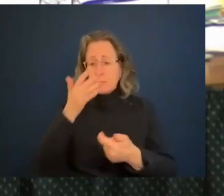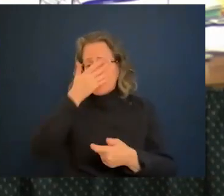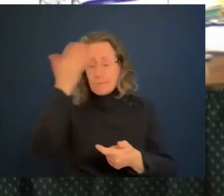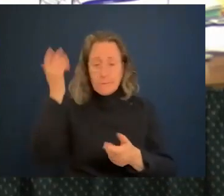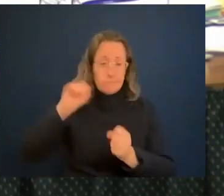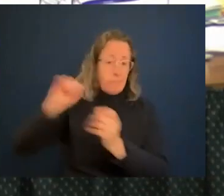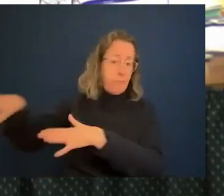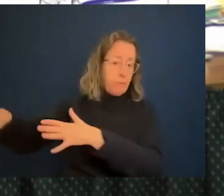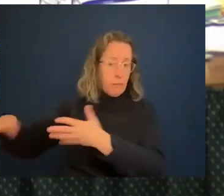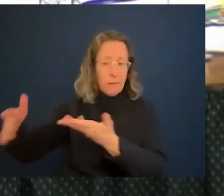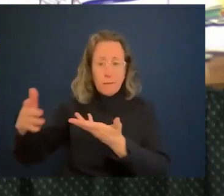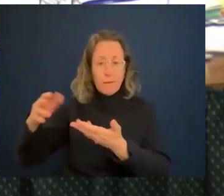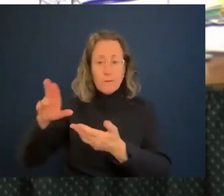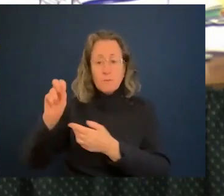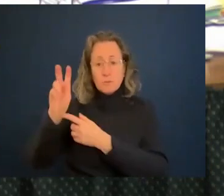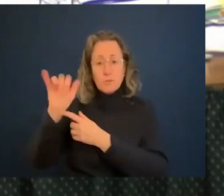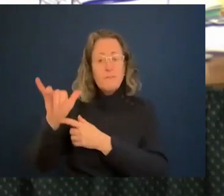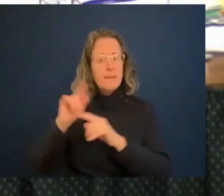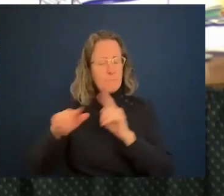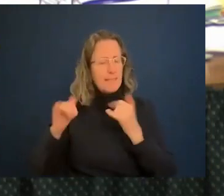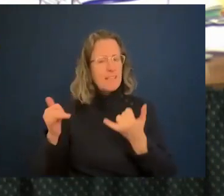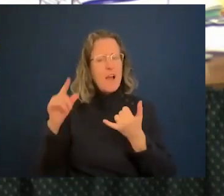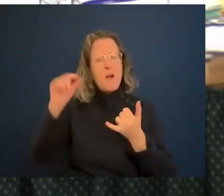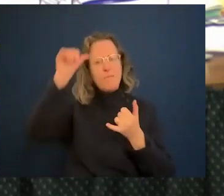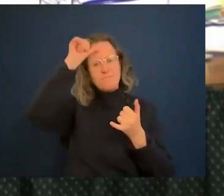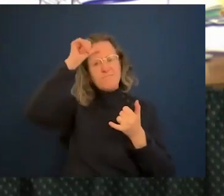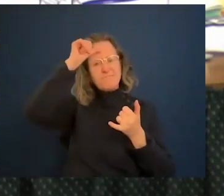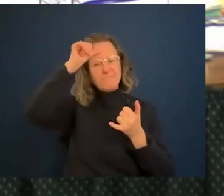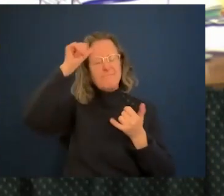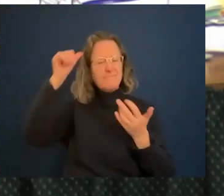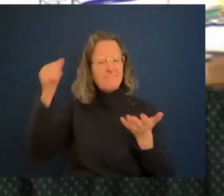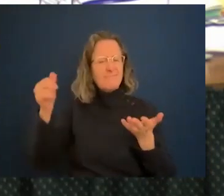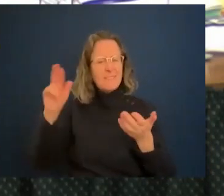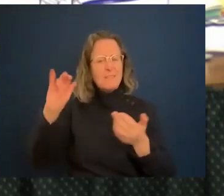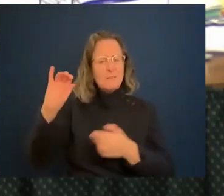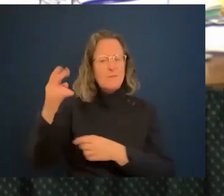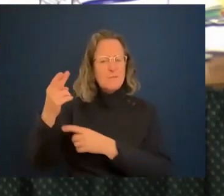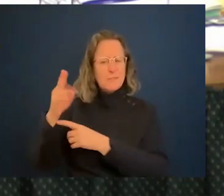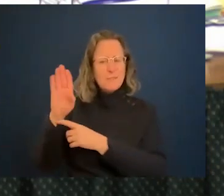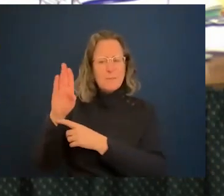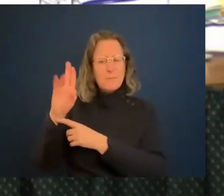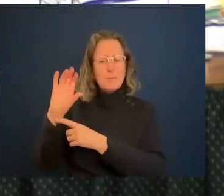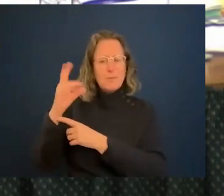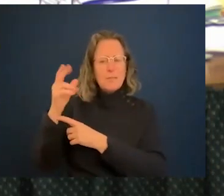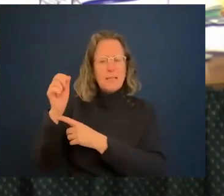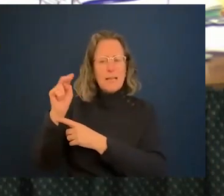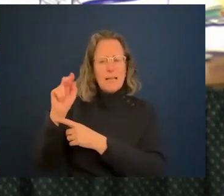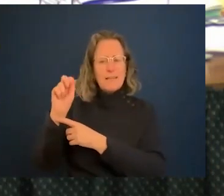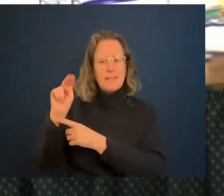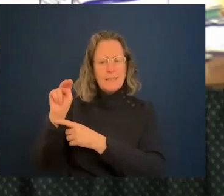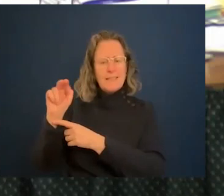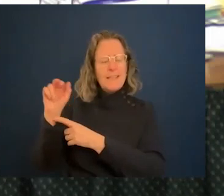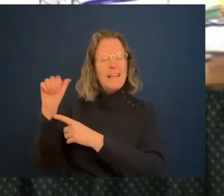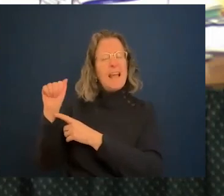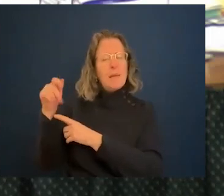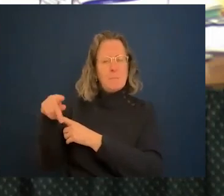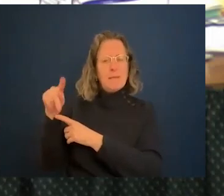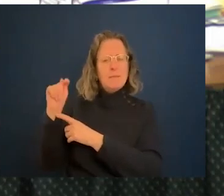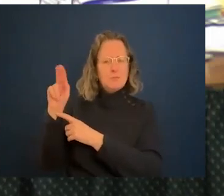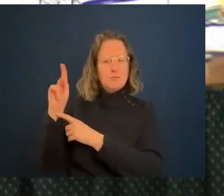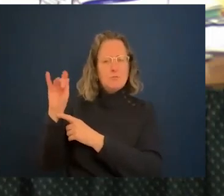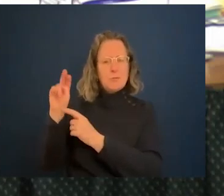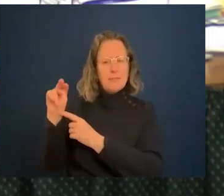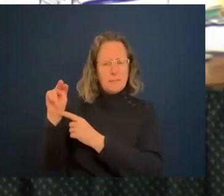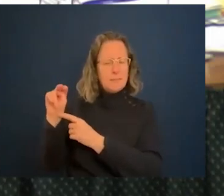how rich referred to that rich Buchanan from AP Triton refer to that as being pretty remarkable amount of feedback